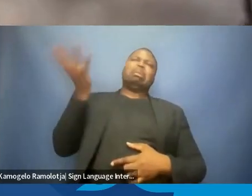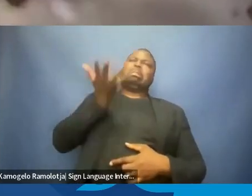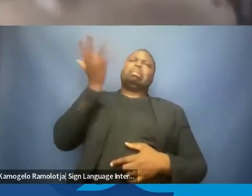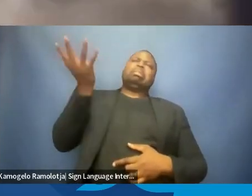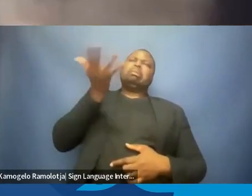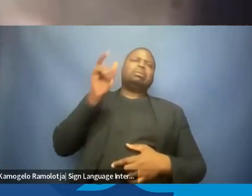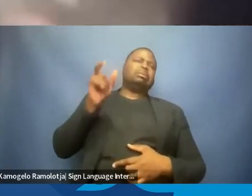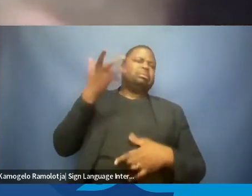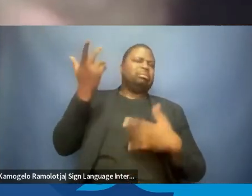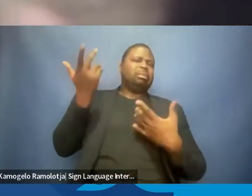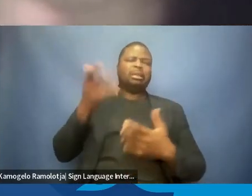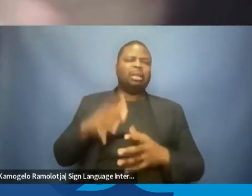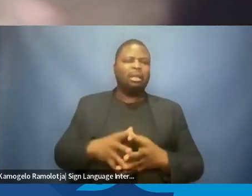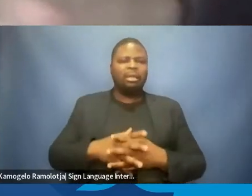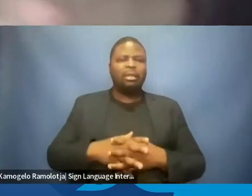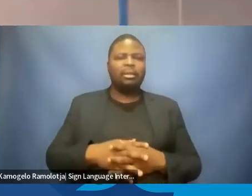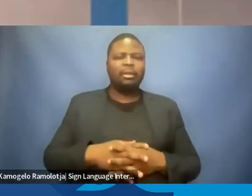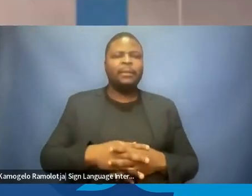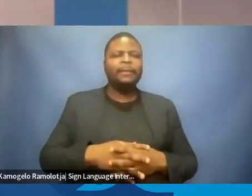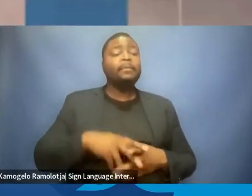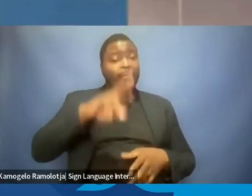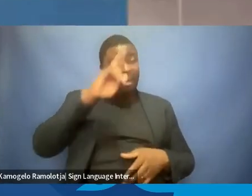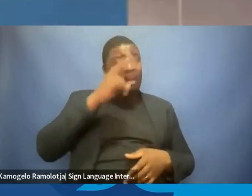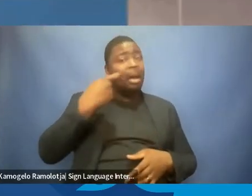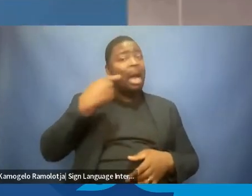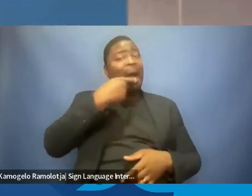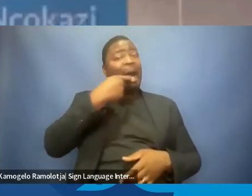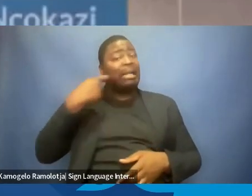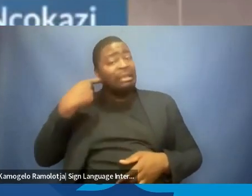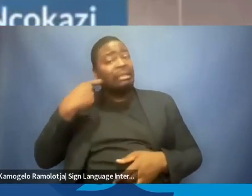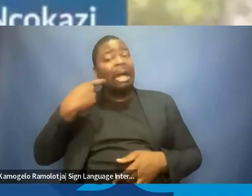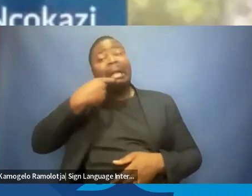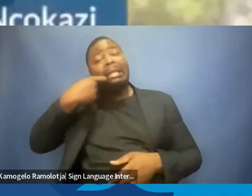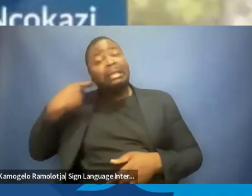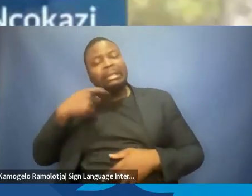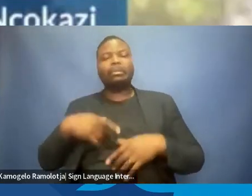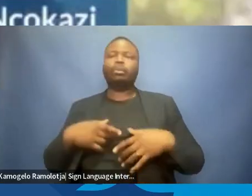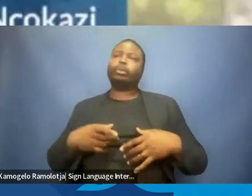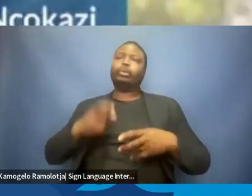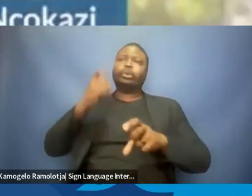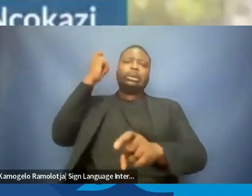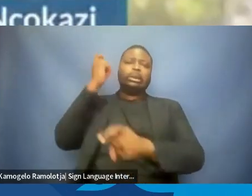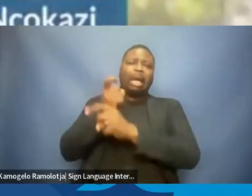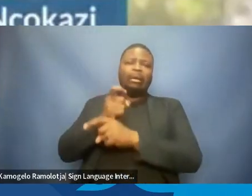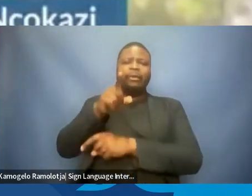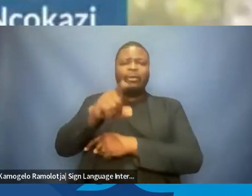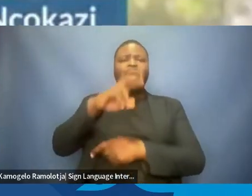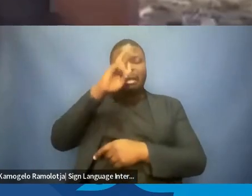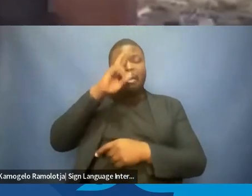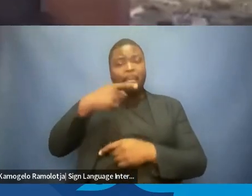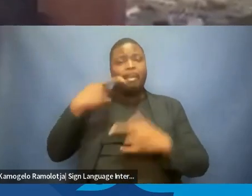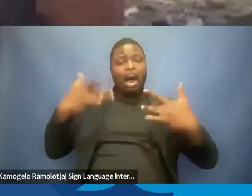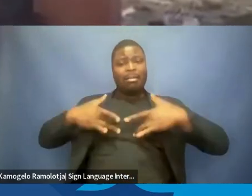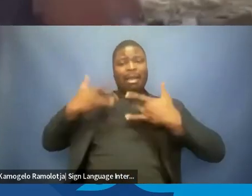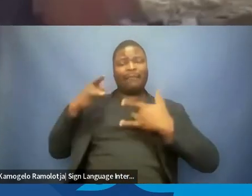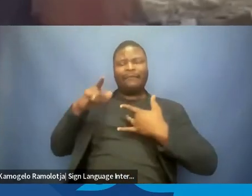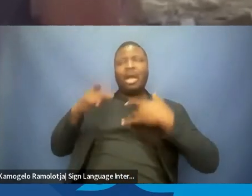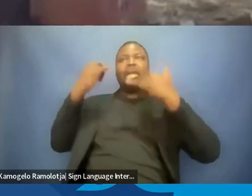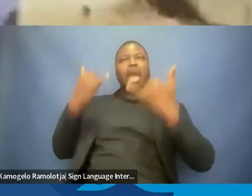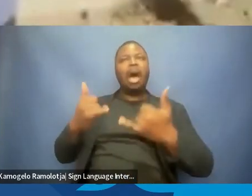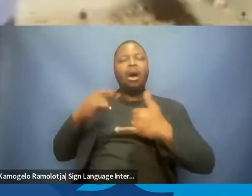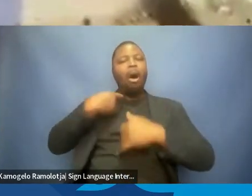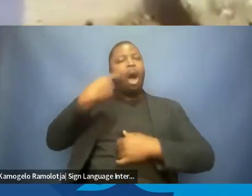With addiction, it's difficult. You know, when you are in that life, you are controlled by addiction.